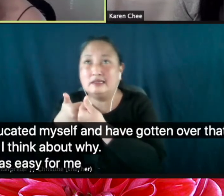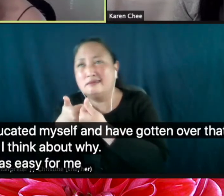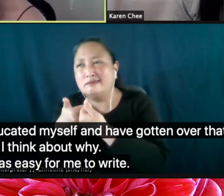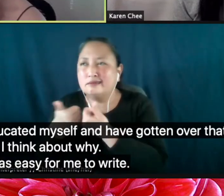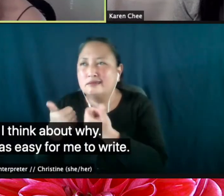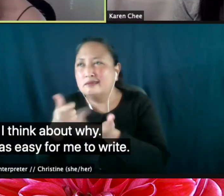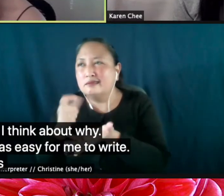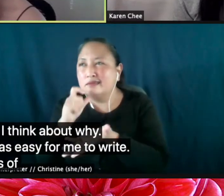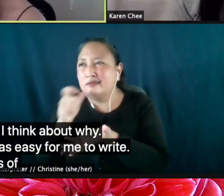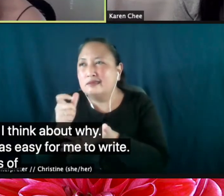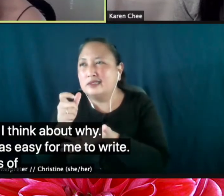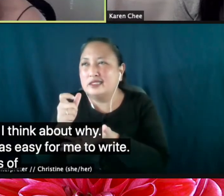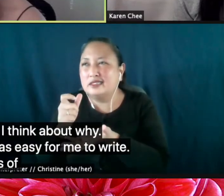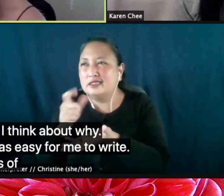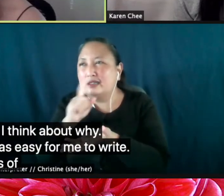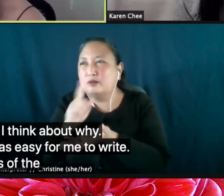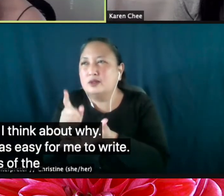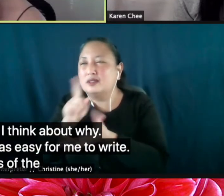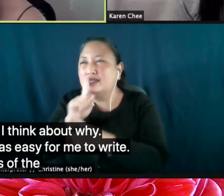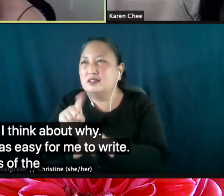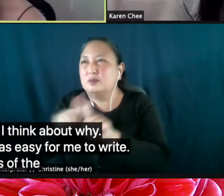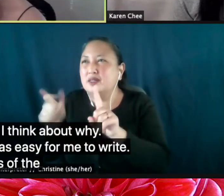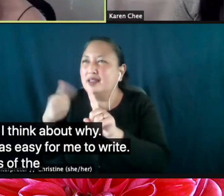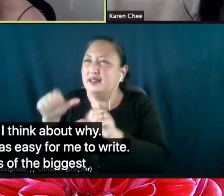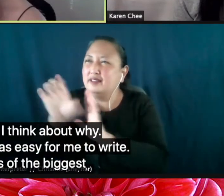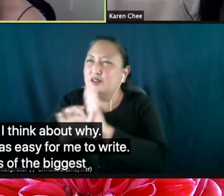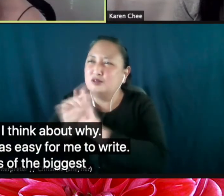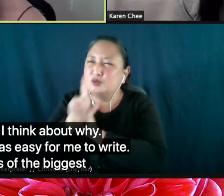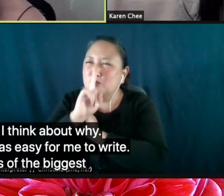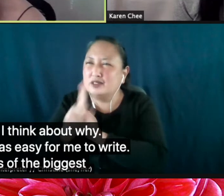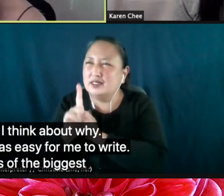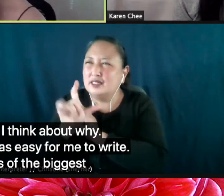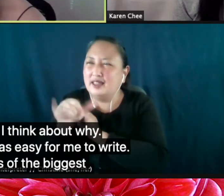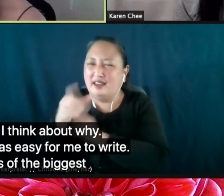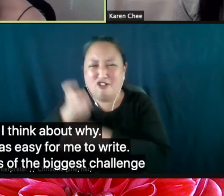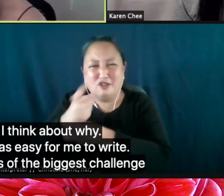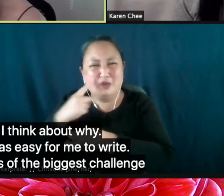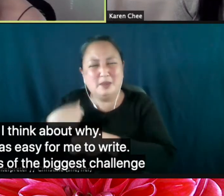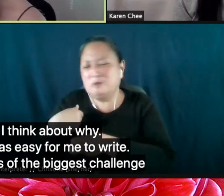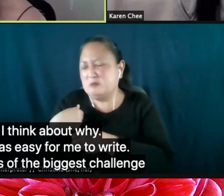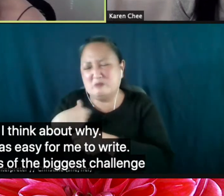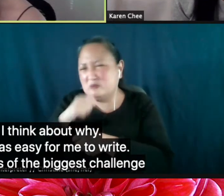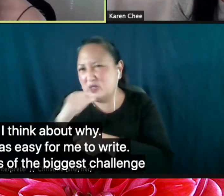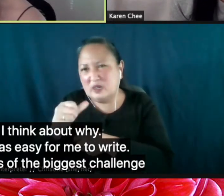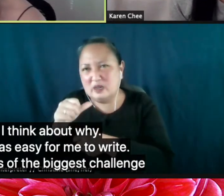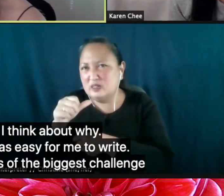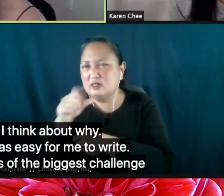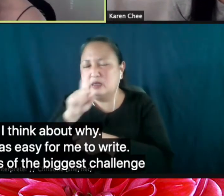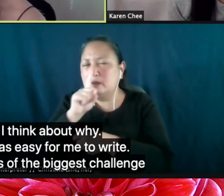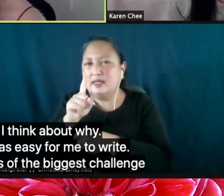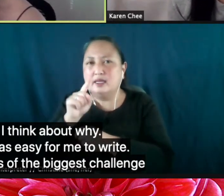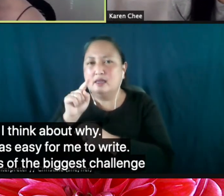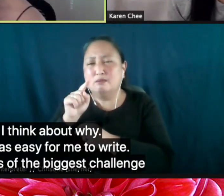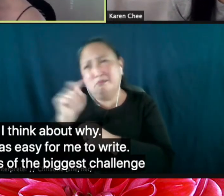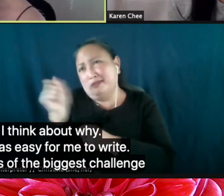don't think any of the characters were really that hard for me. I think you just